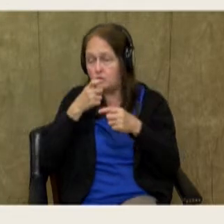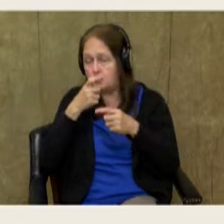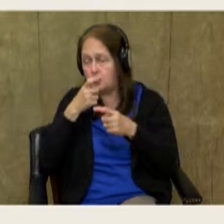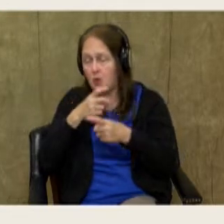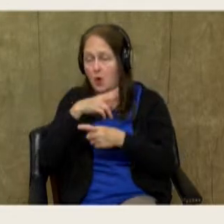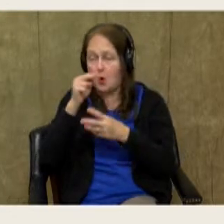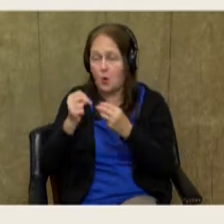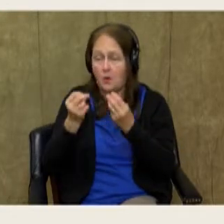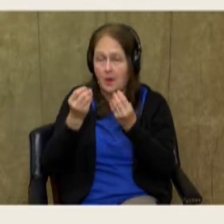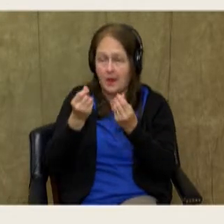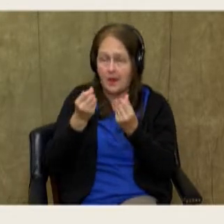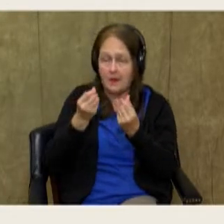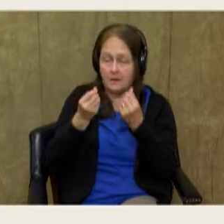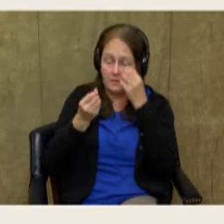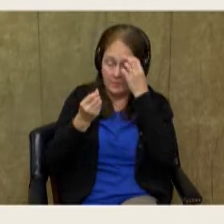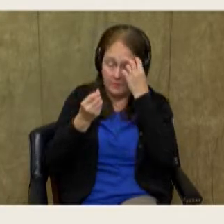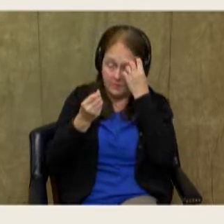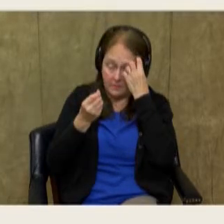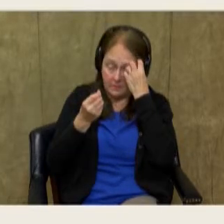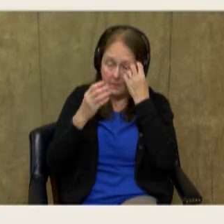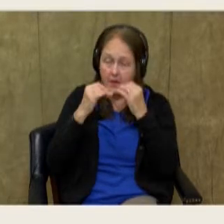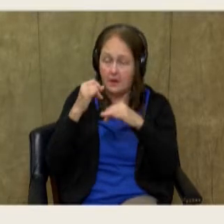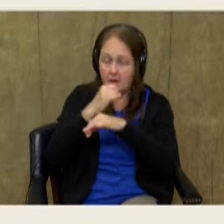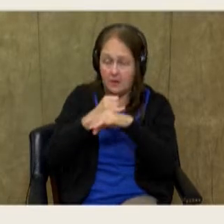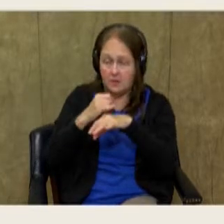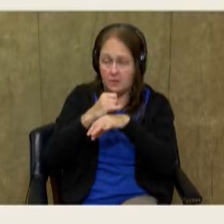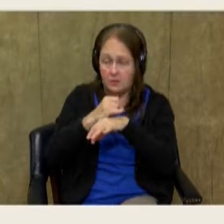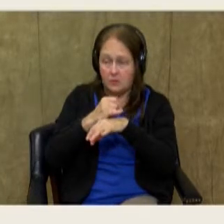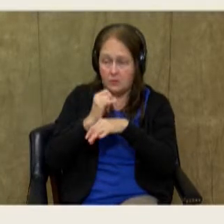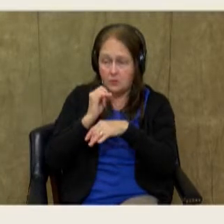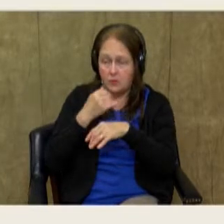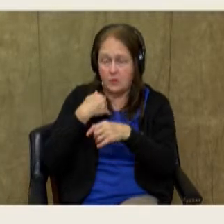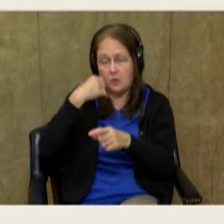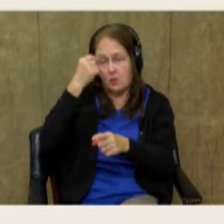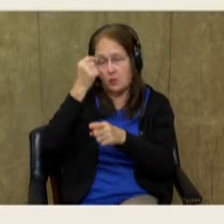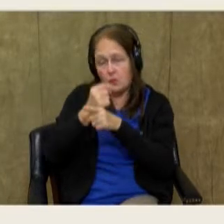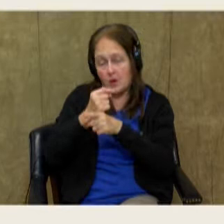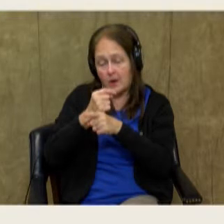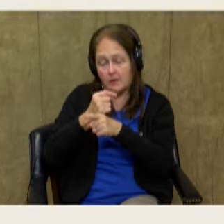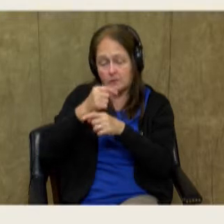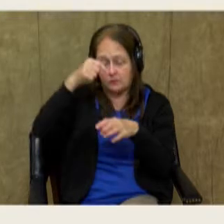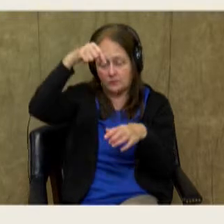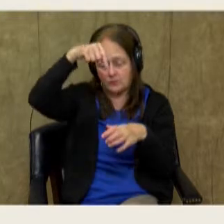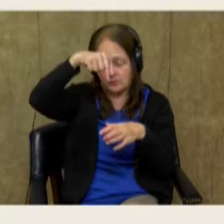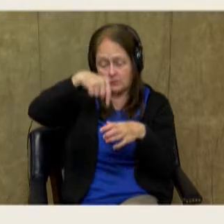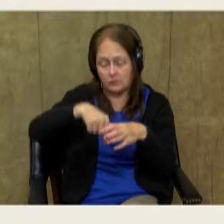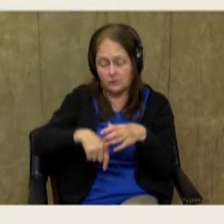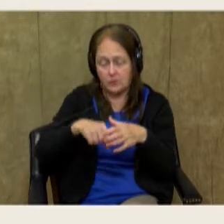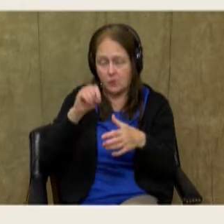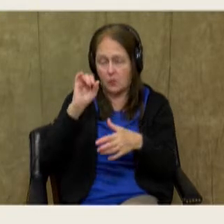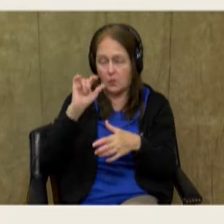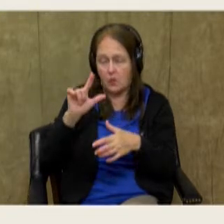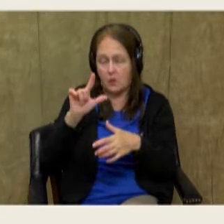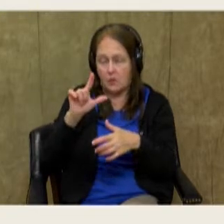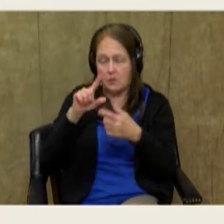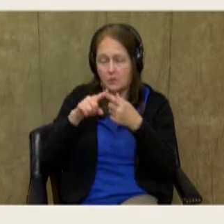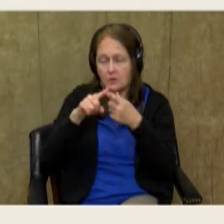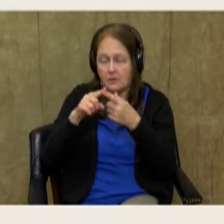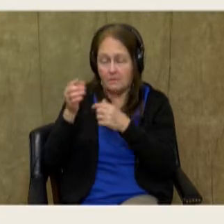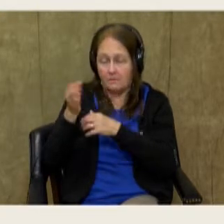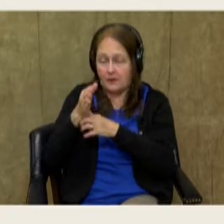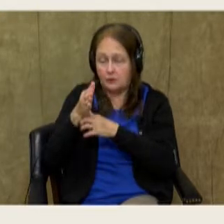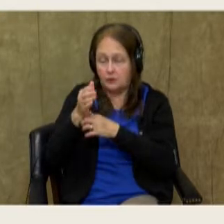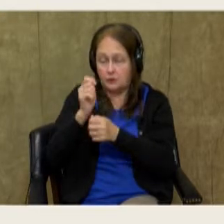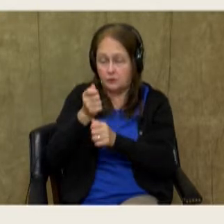owns which islands in the South China Sea, who has rights to drilling, for oil and natural gas, who has rights to the